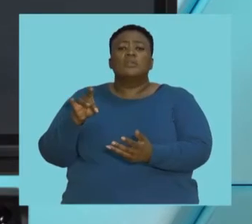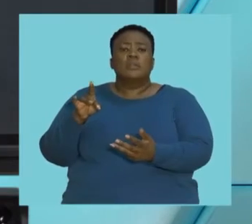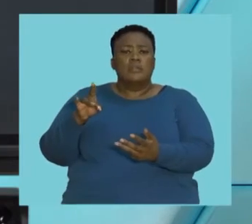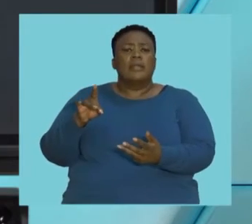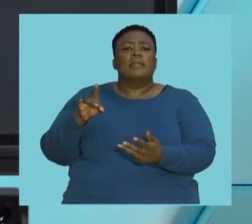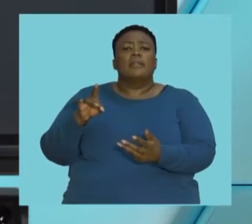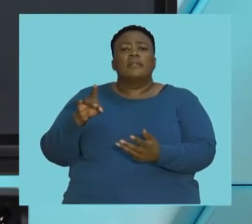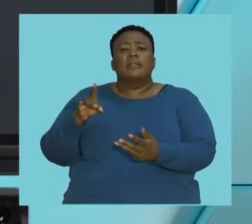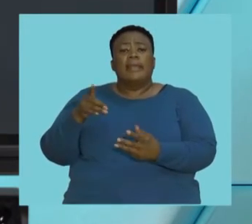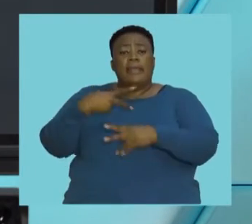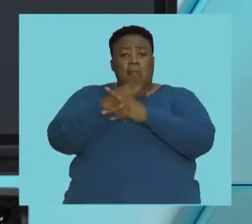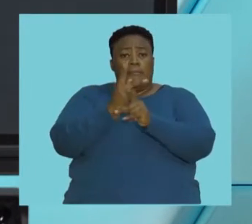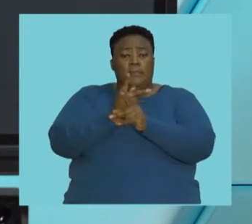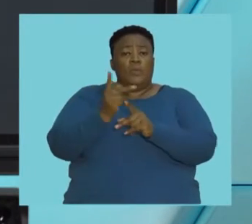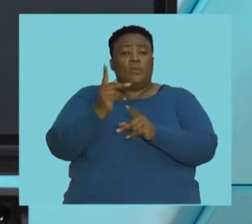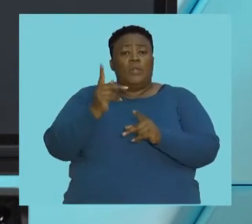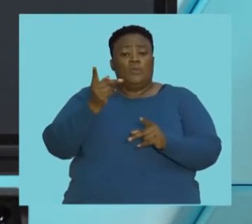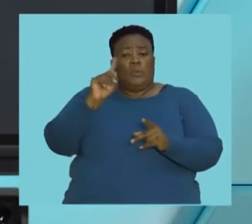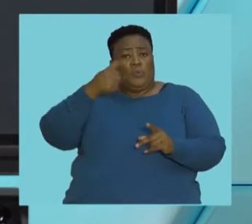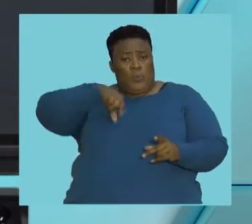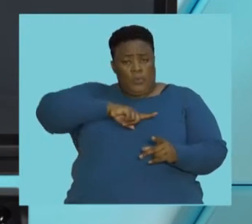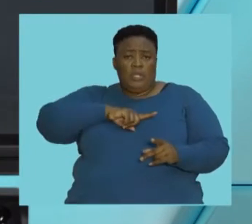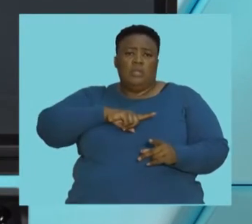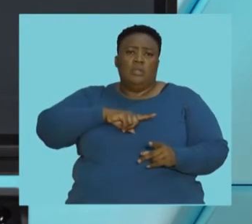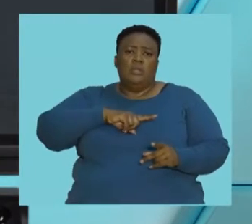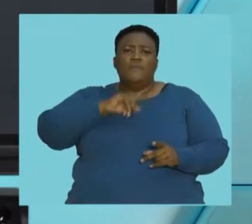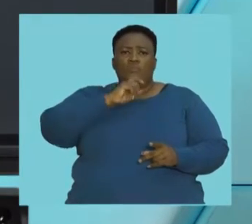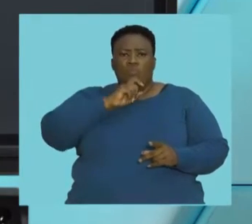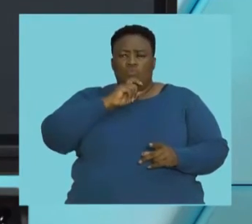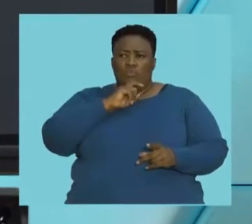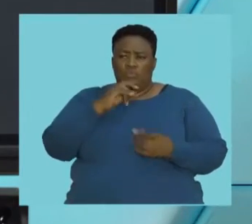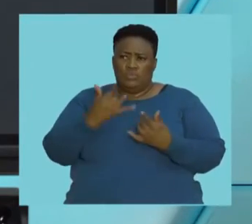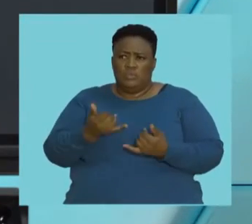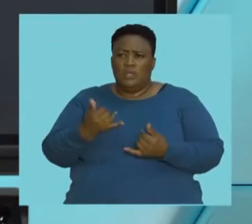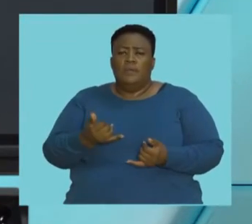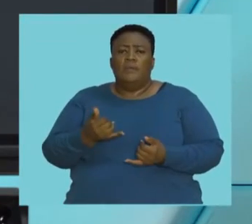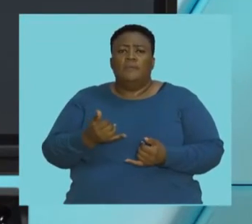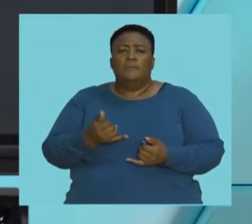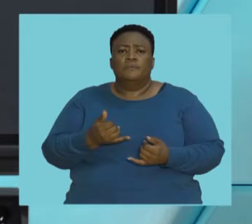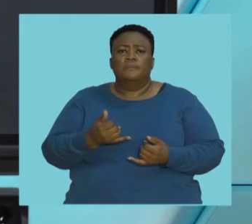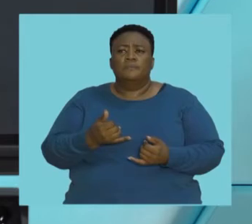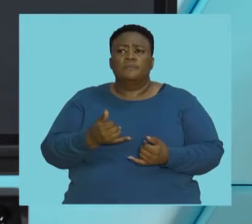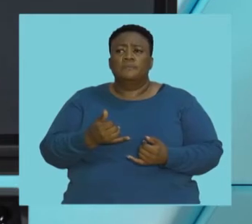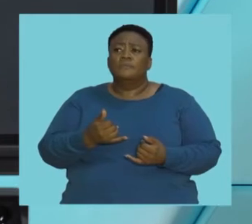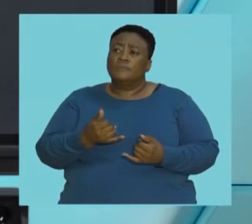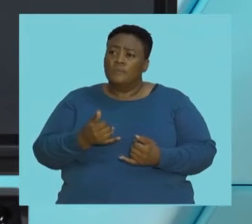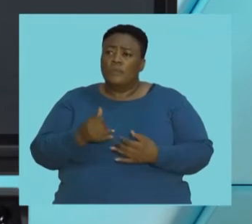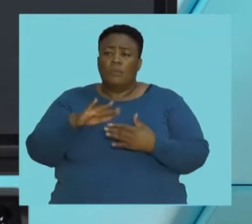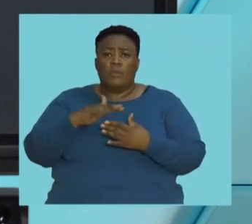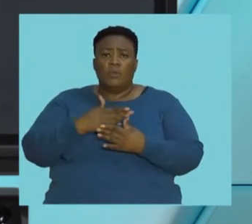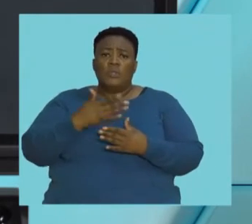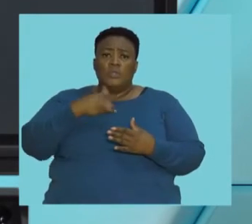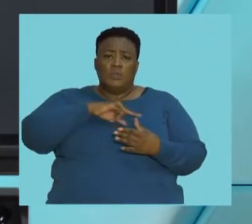we currently consume that are viable in terms of the production, the yield, the aesthetic appeal. And so because